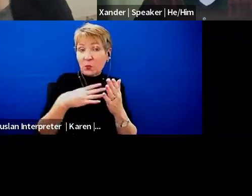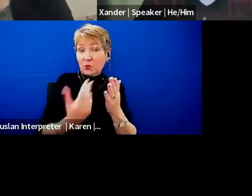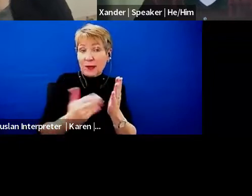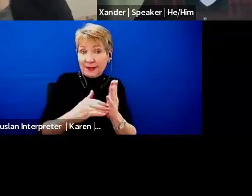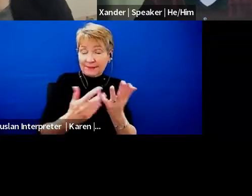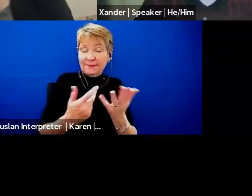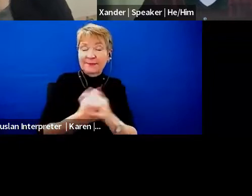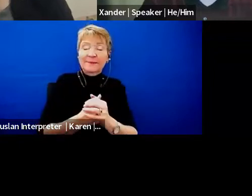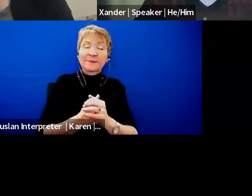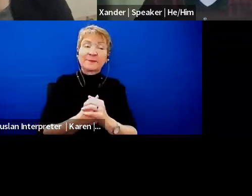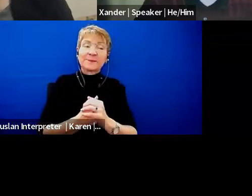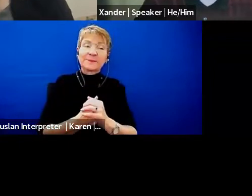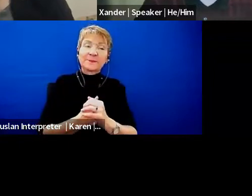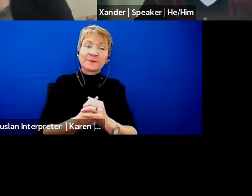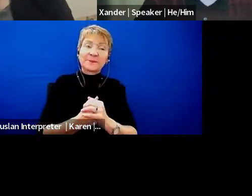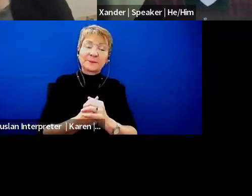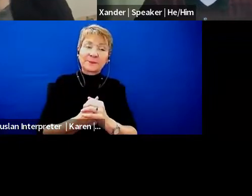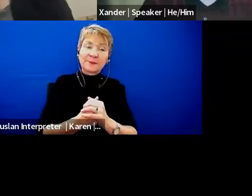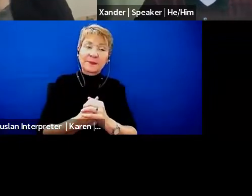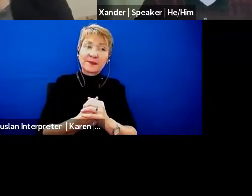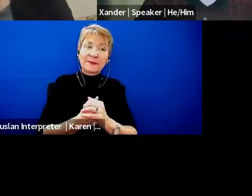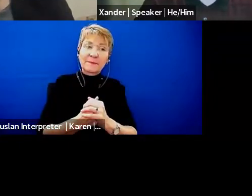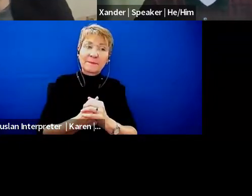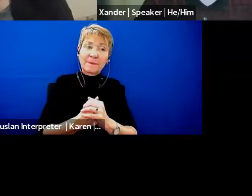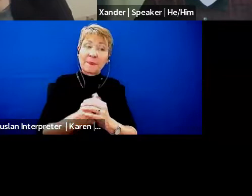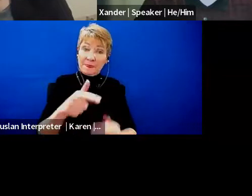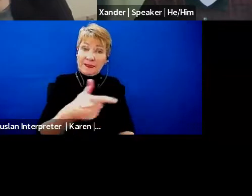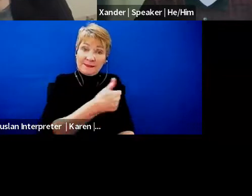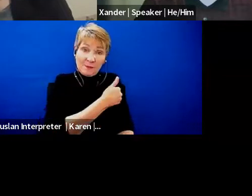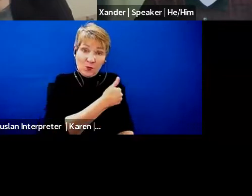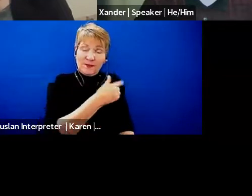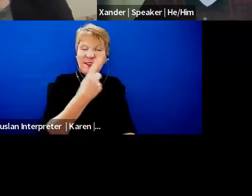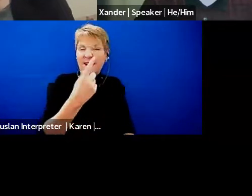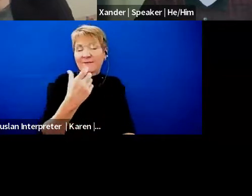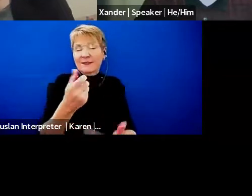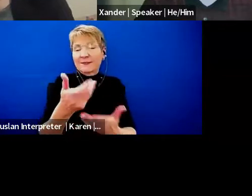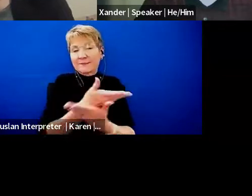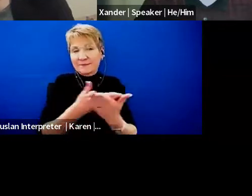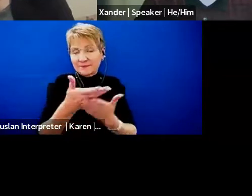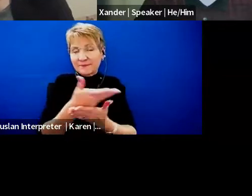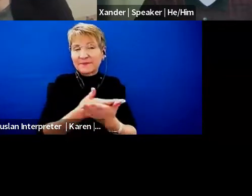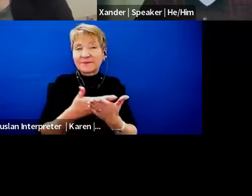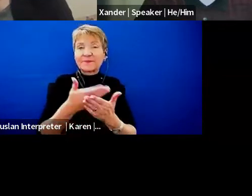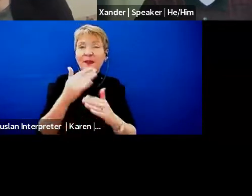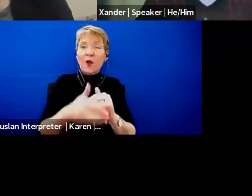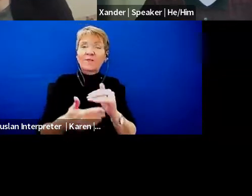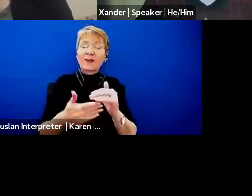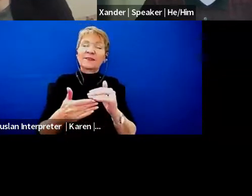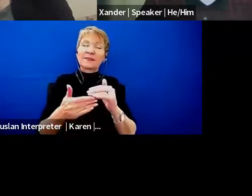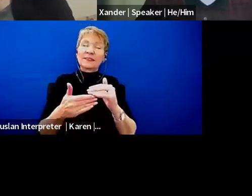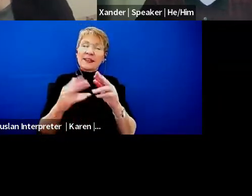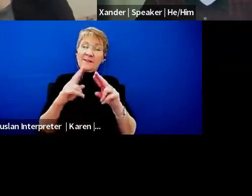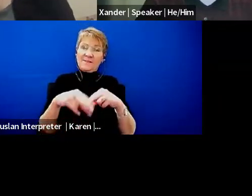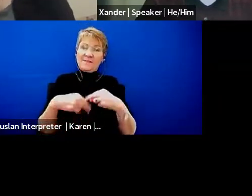one of the discussions that was had this morning was around extended family and